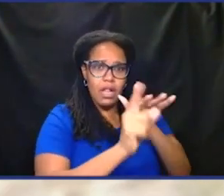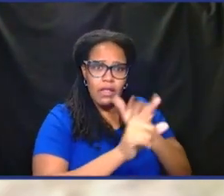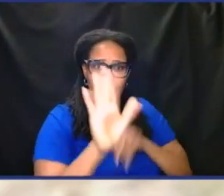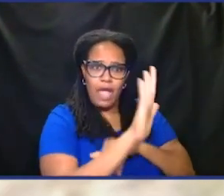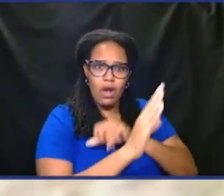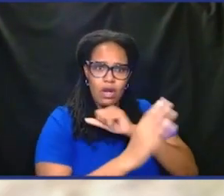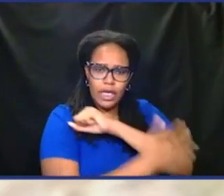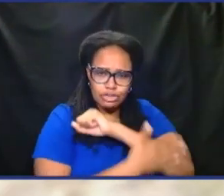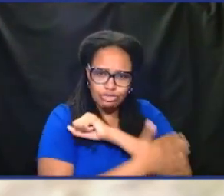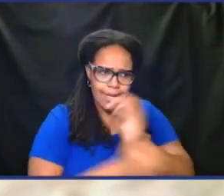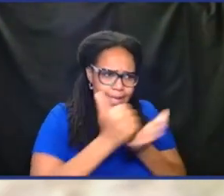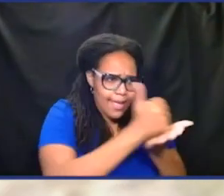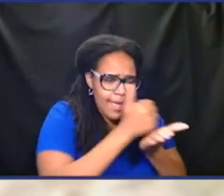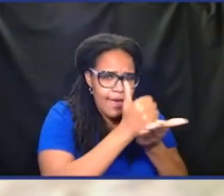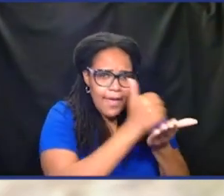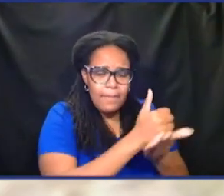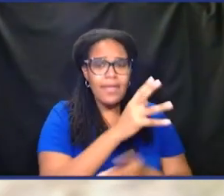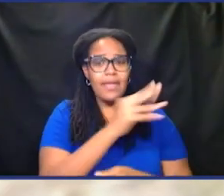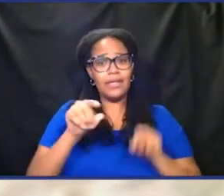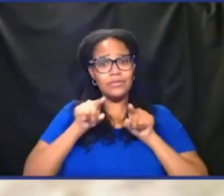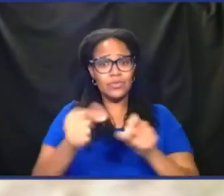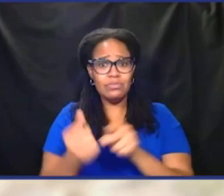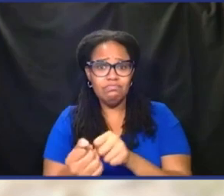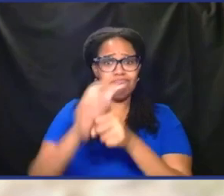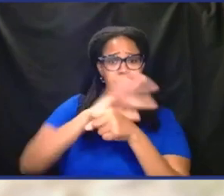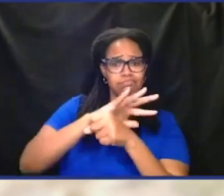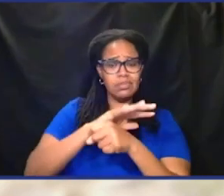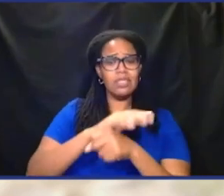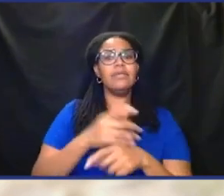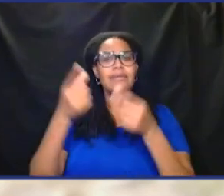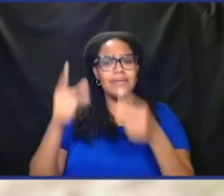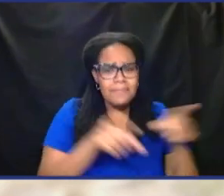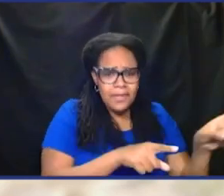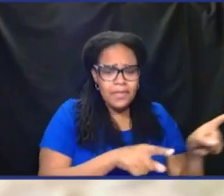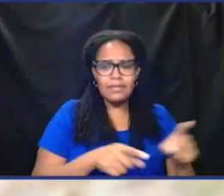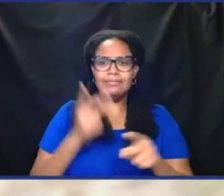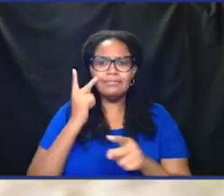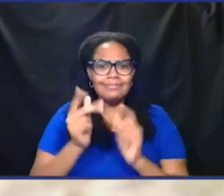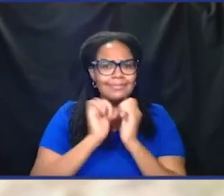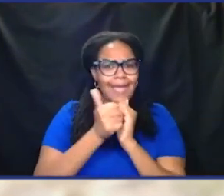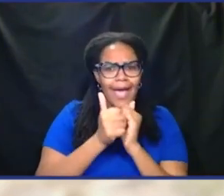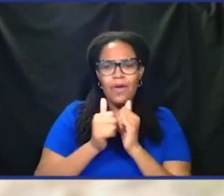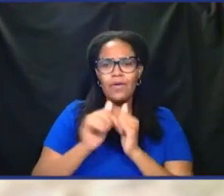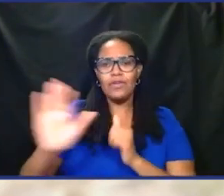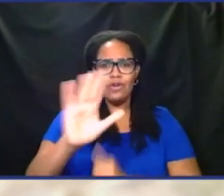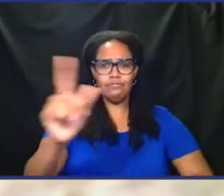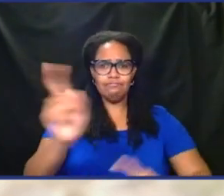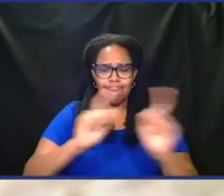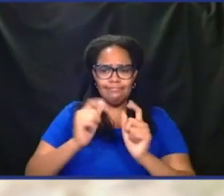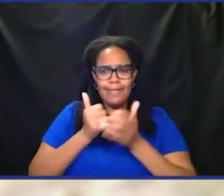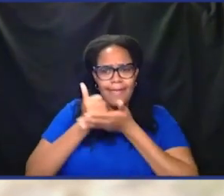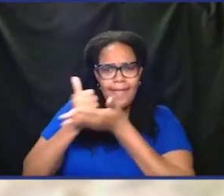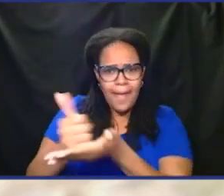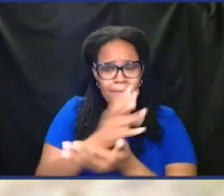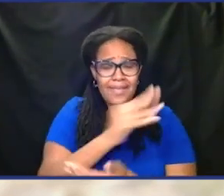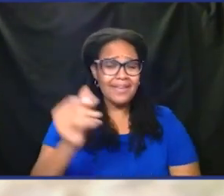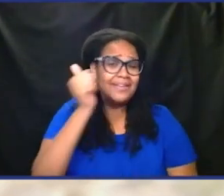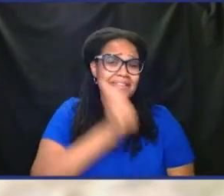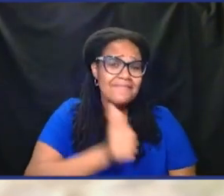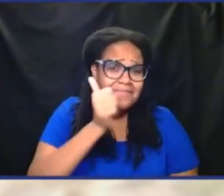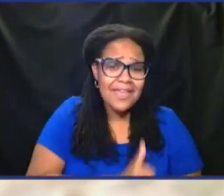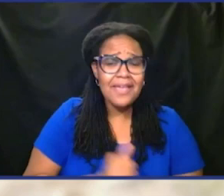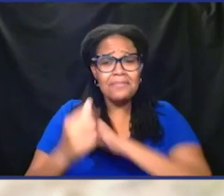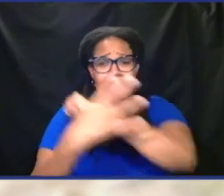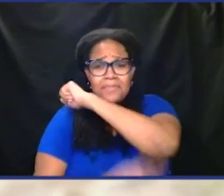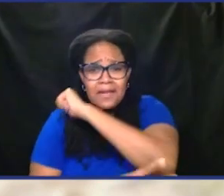nurses and others face during COVID-19 pandemic, and we'll see how the everyday disaster of poverty and